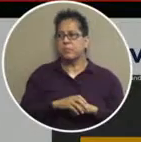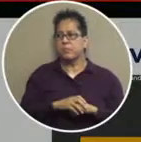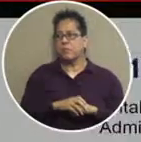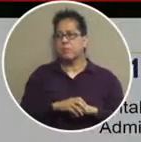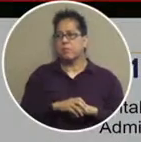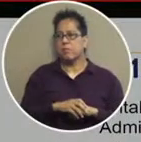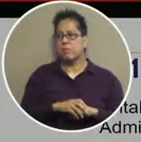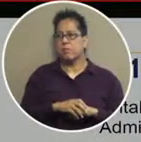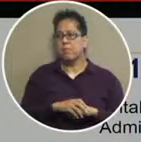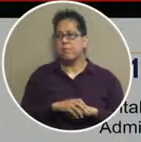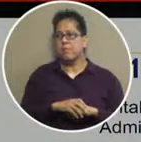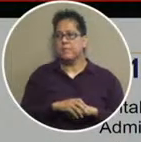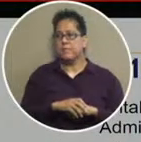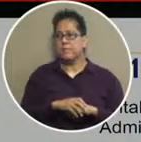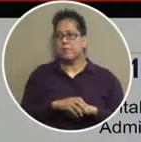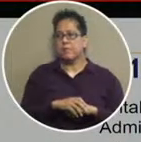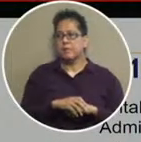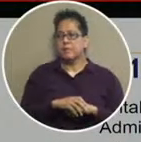please.